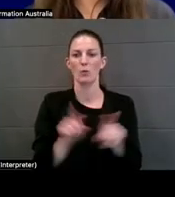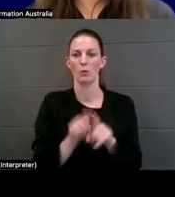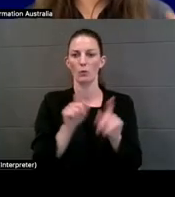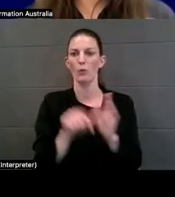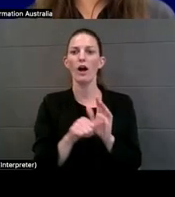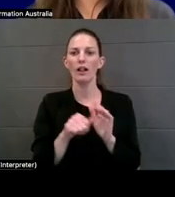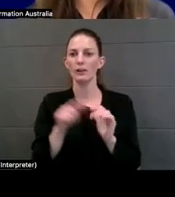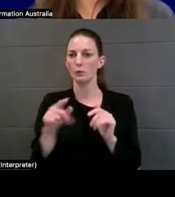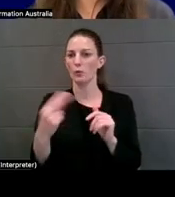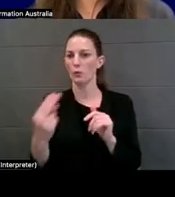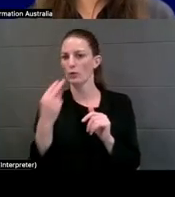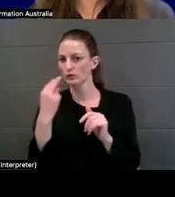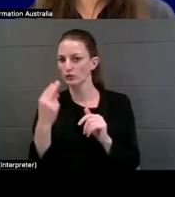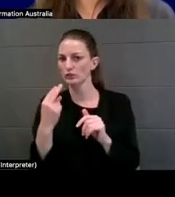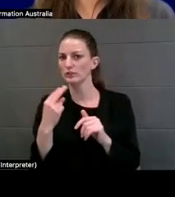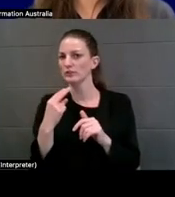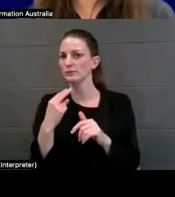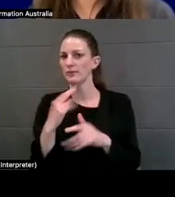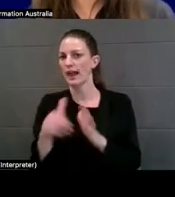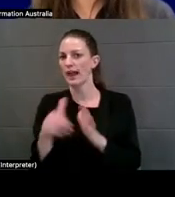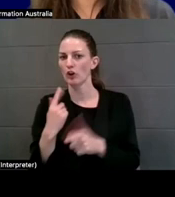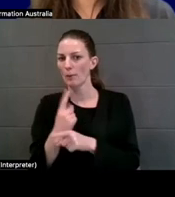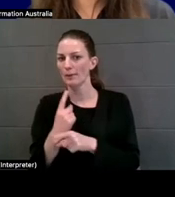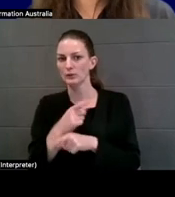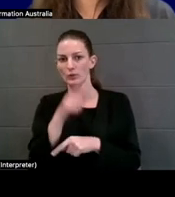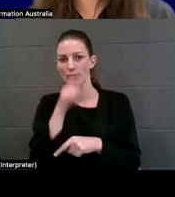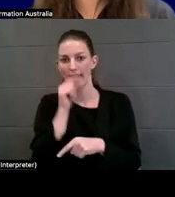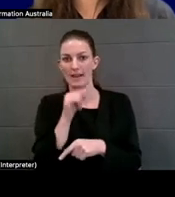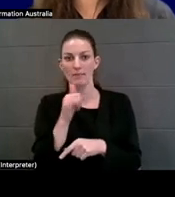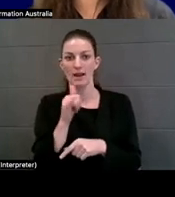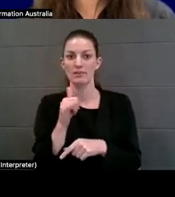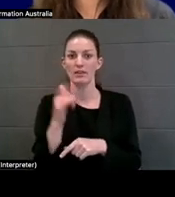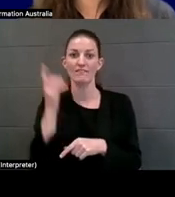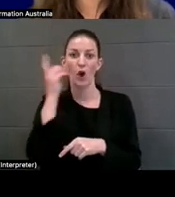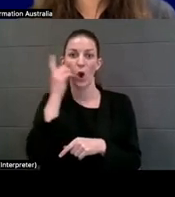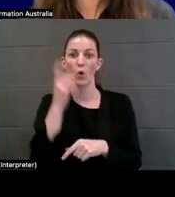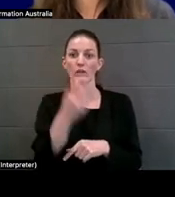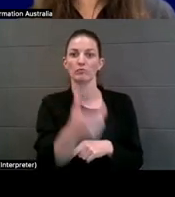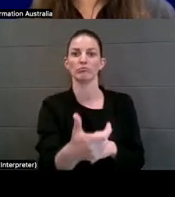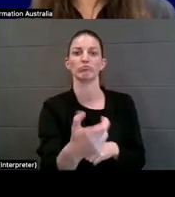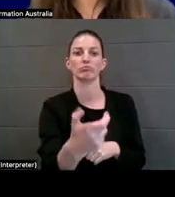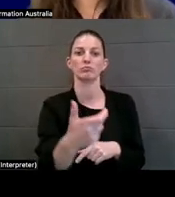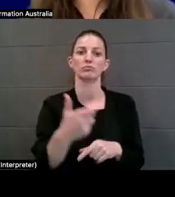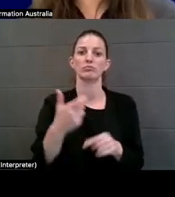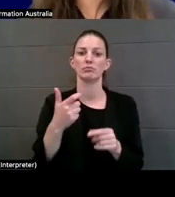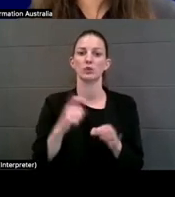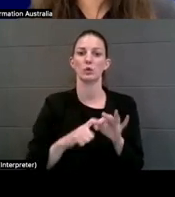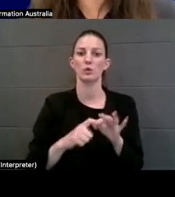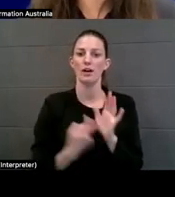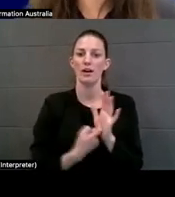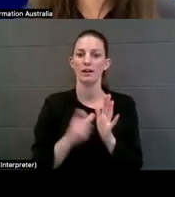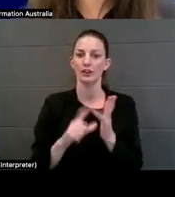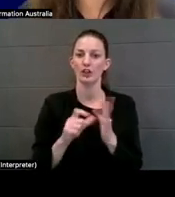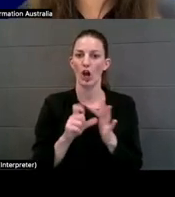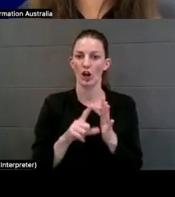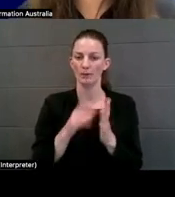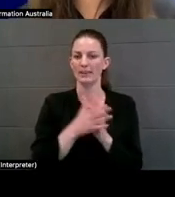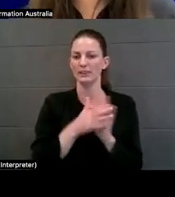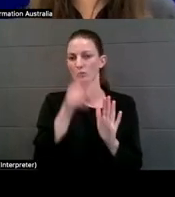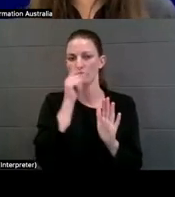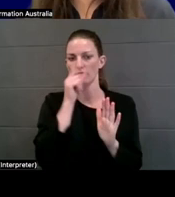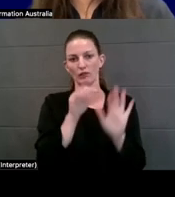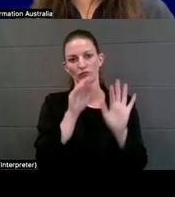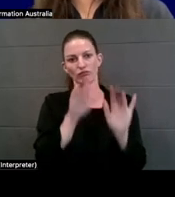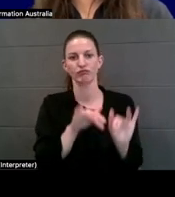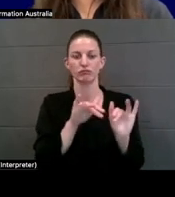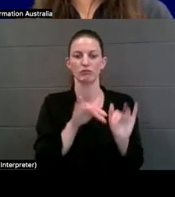that QR code on a mobile phone or some other device and start filling in our feedback for